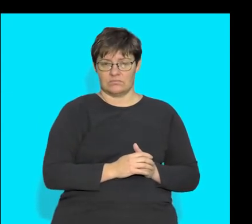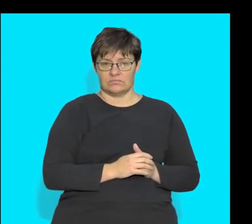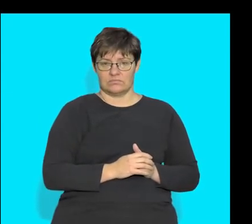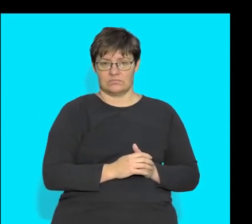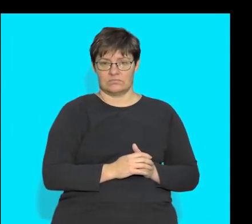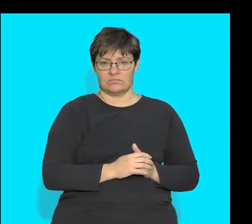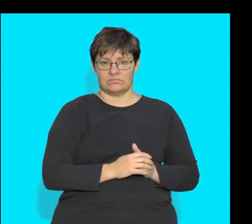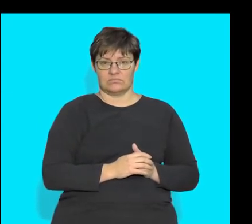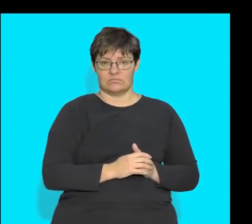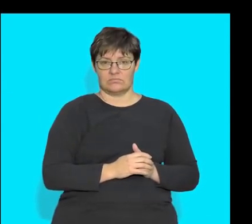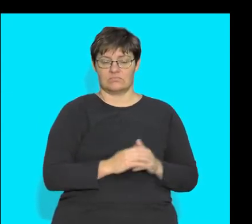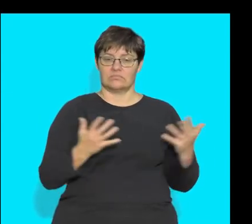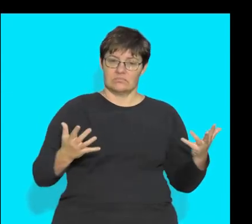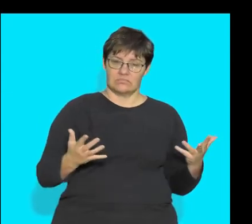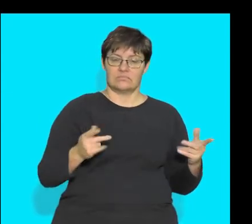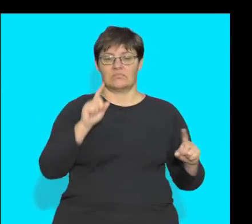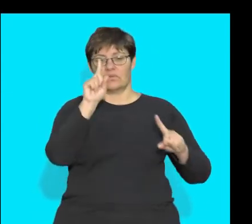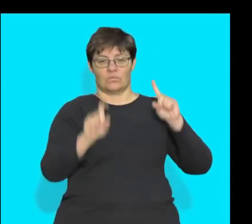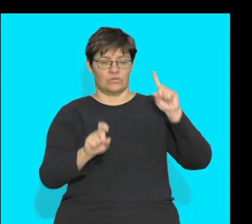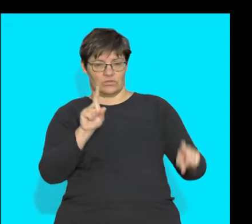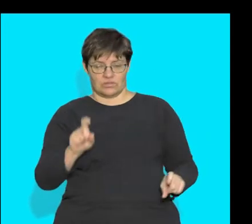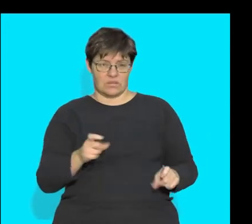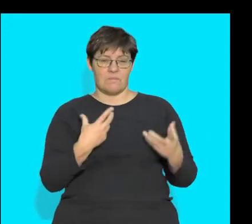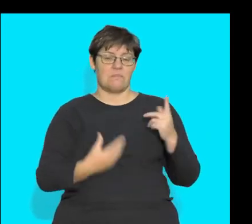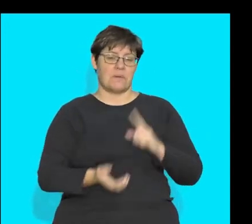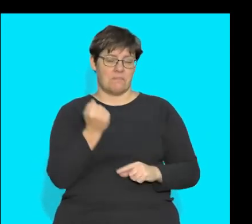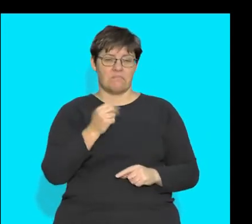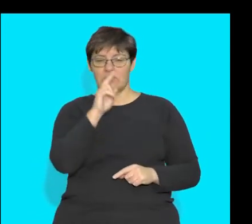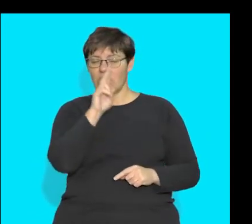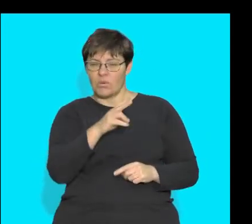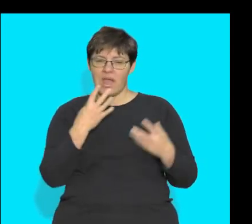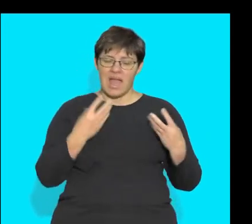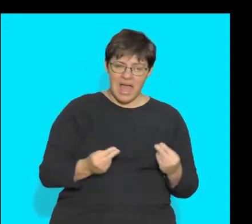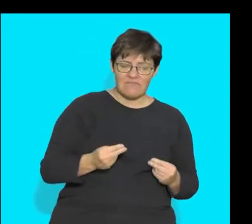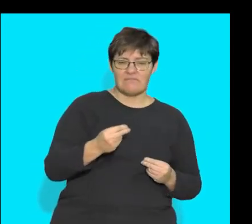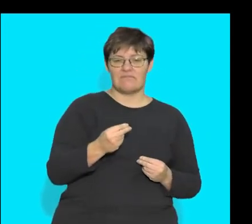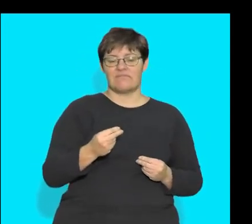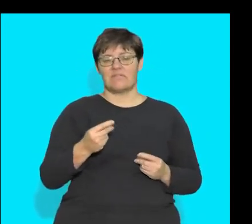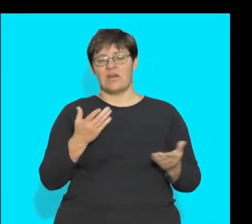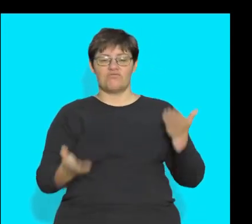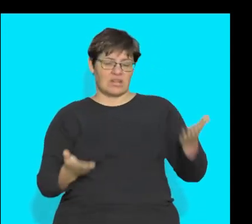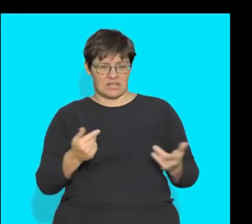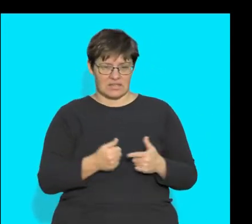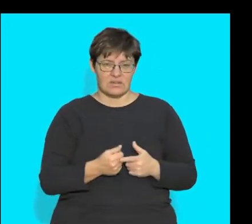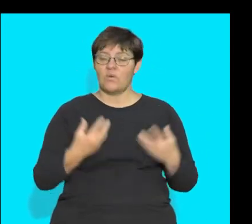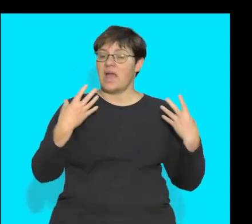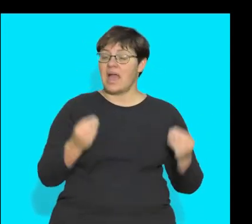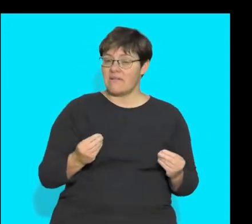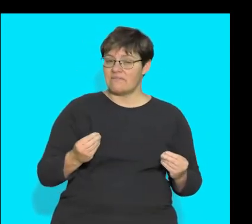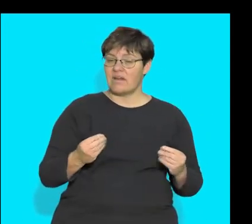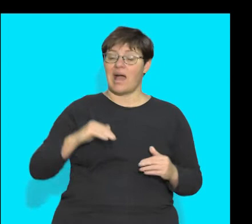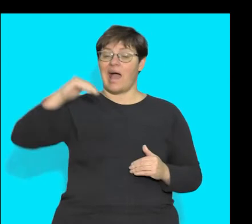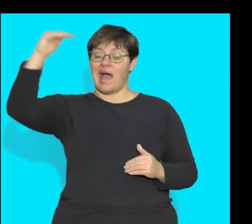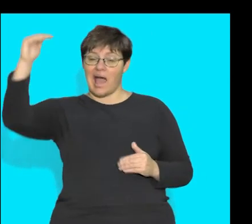concentration. Okay, so those are kind of questions that you're going to get. Have a look. Do you have a concentration gradient? Do I have a high